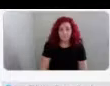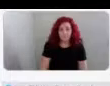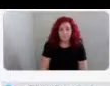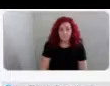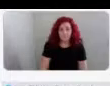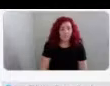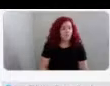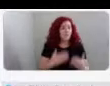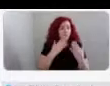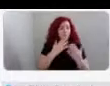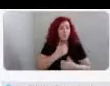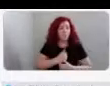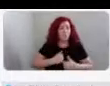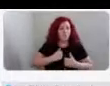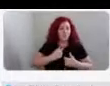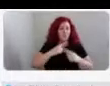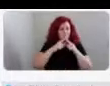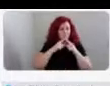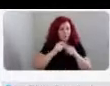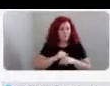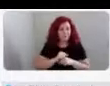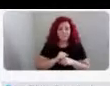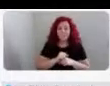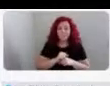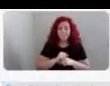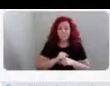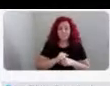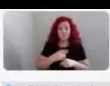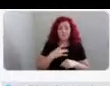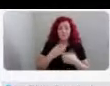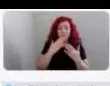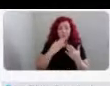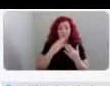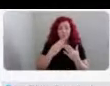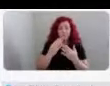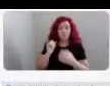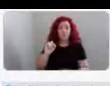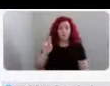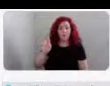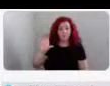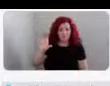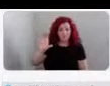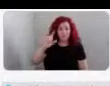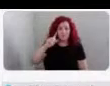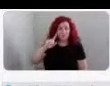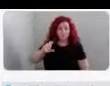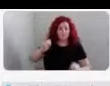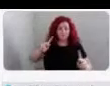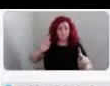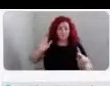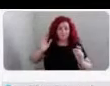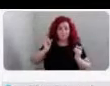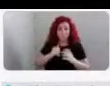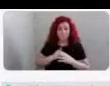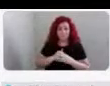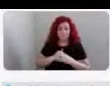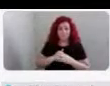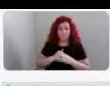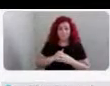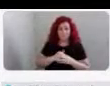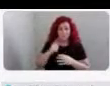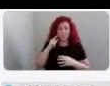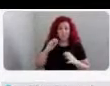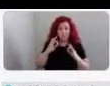thank you my apologies i was muted um i would like to thank the independent redistricting commission for the opportunity to speak today and on behalf of the